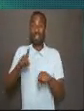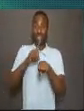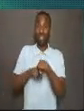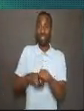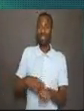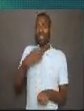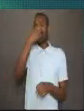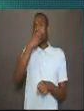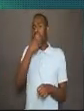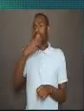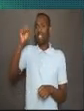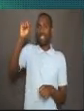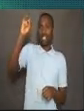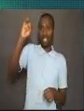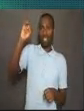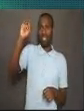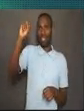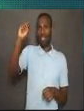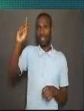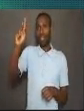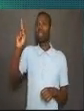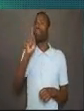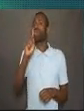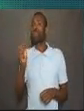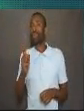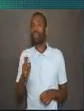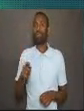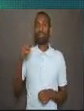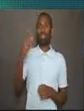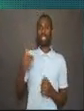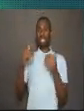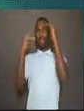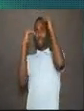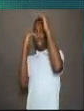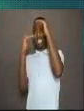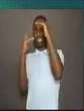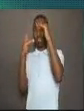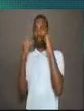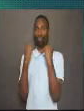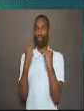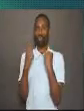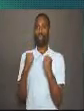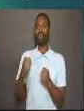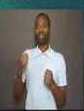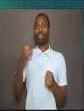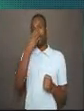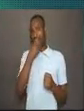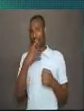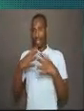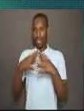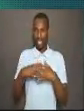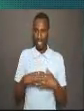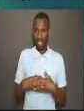is absorbing it. The theoretical maximum efficiency of a heat engine